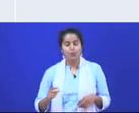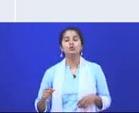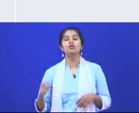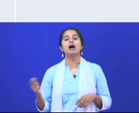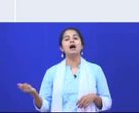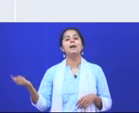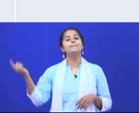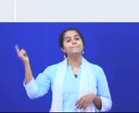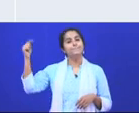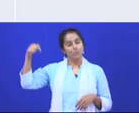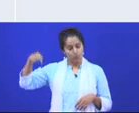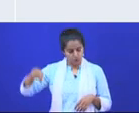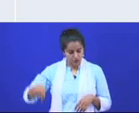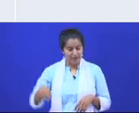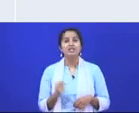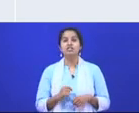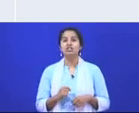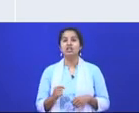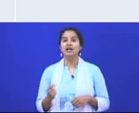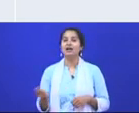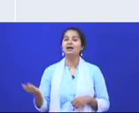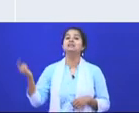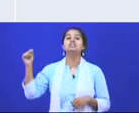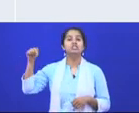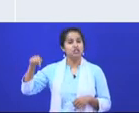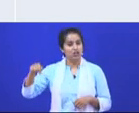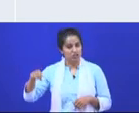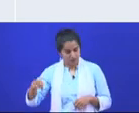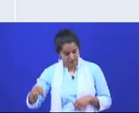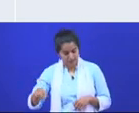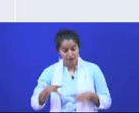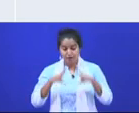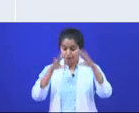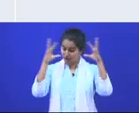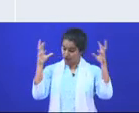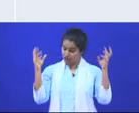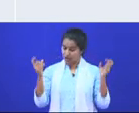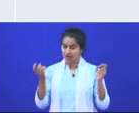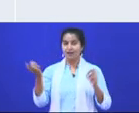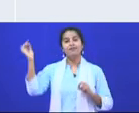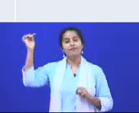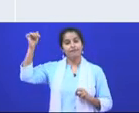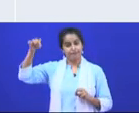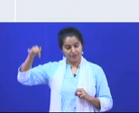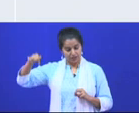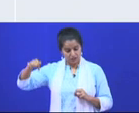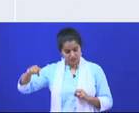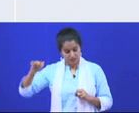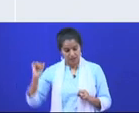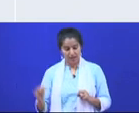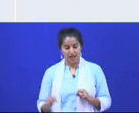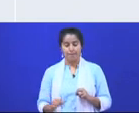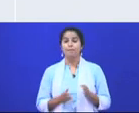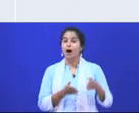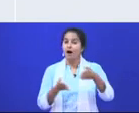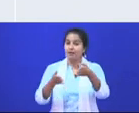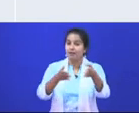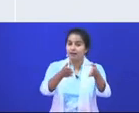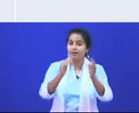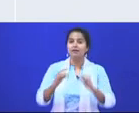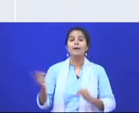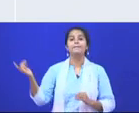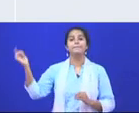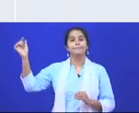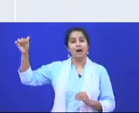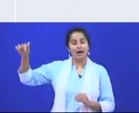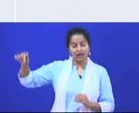chamase, purushaha, purushe, shikshakaha, shikshake, vrikshaha, vrikshe,